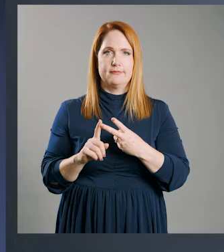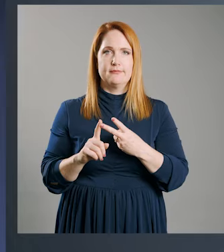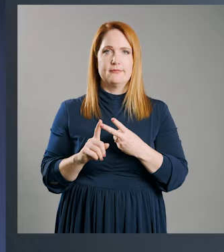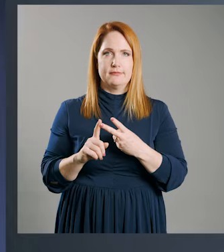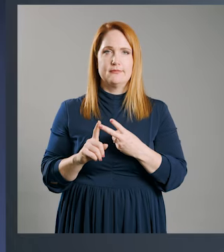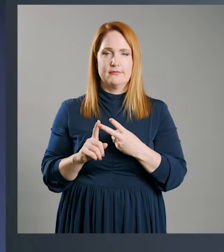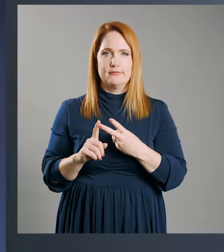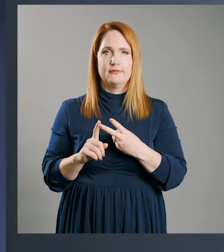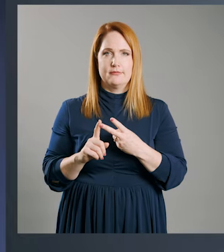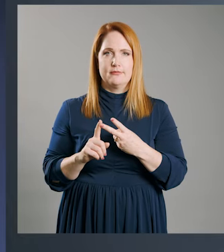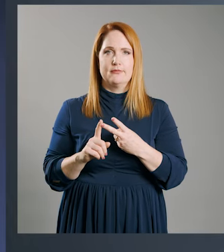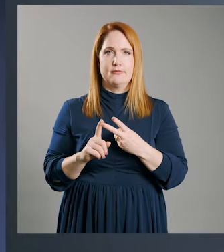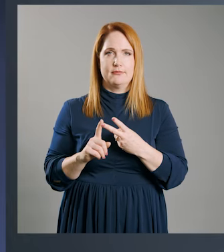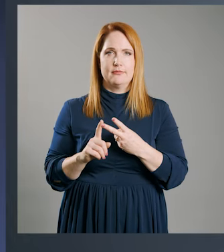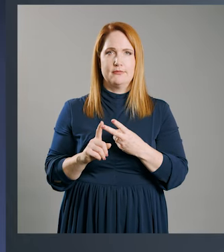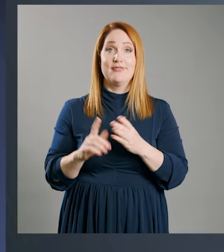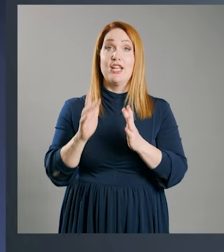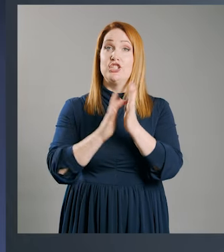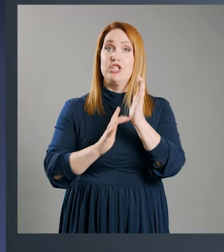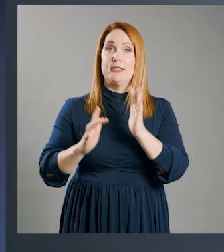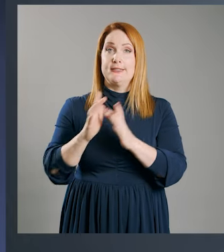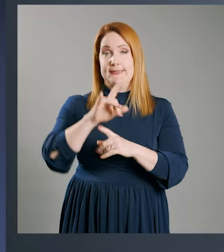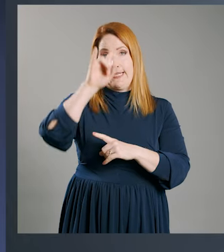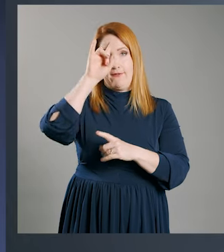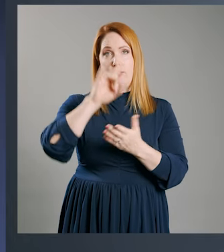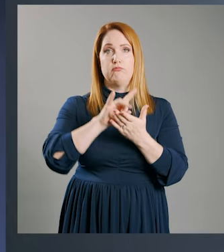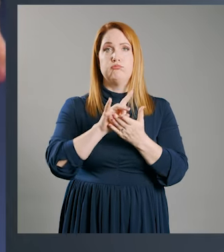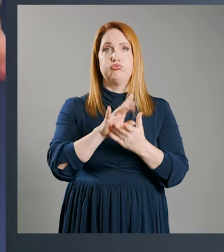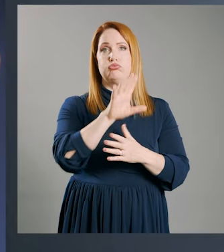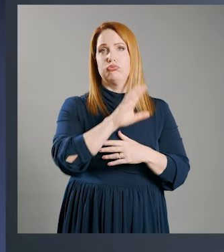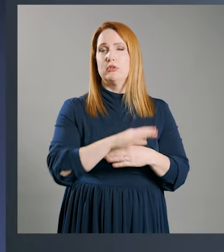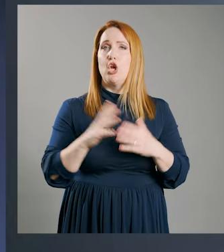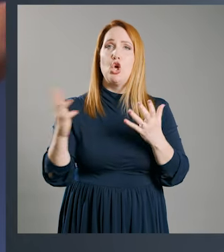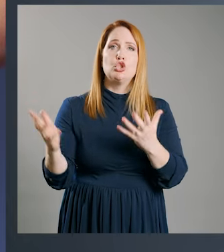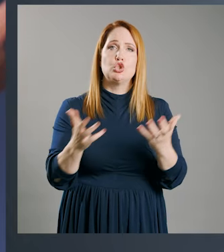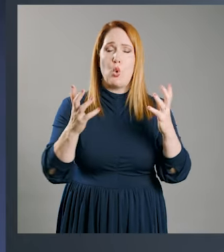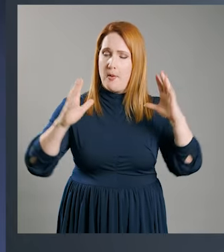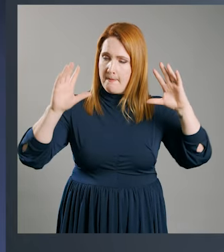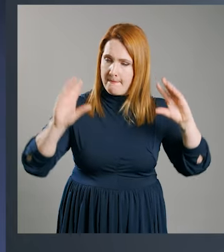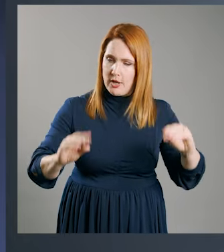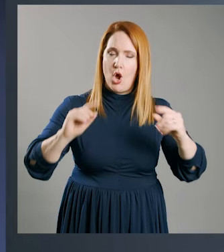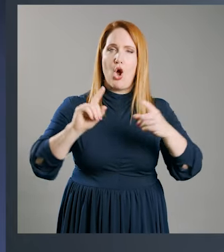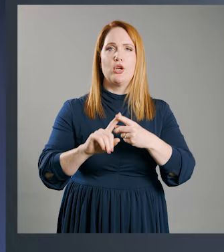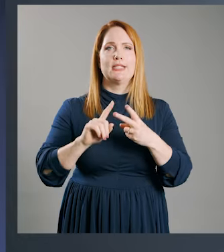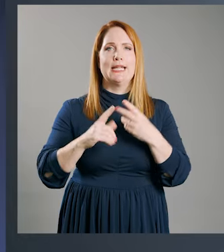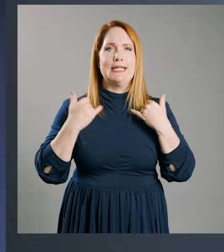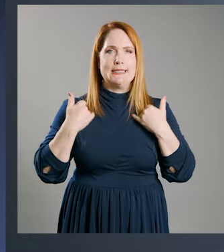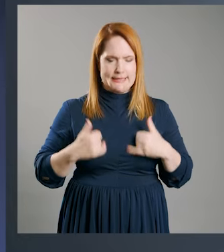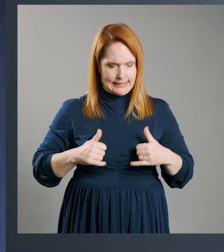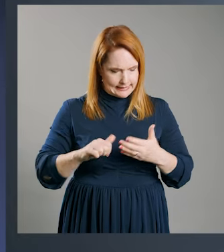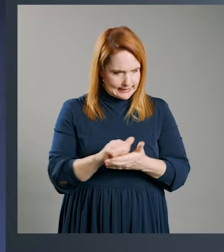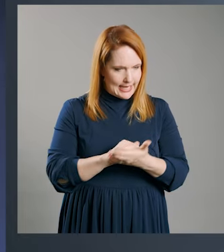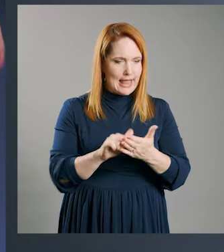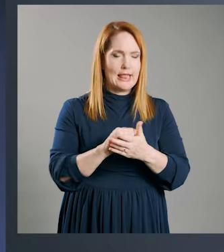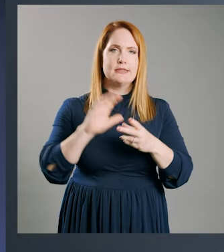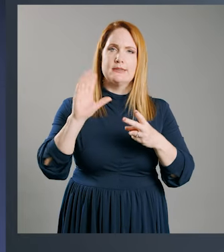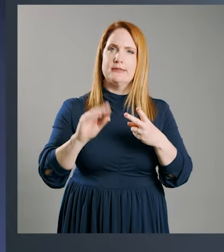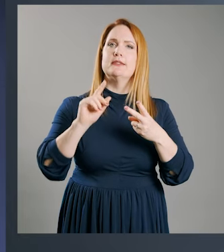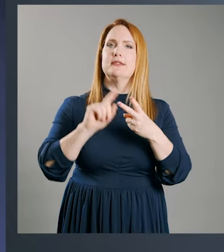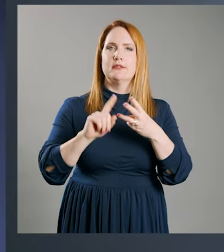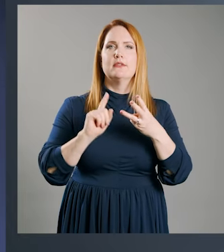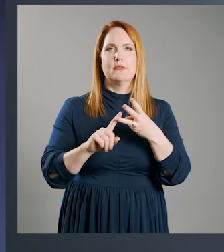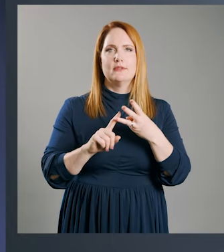it. Jesus addressed the evil. Like, storm be gone, sickness be healed, pain